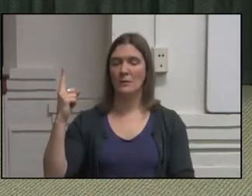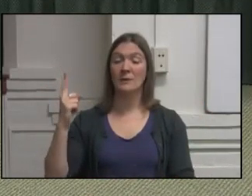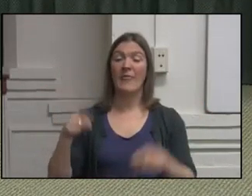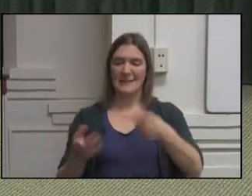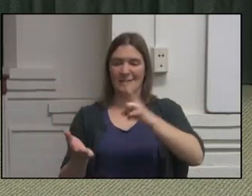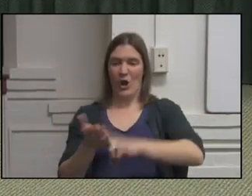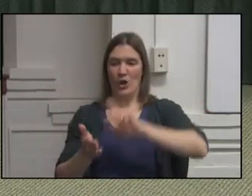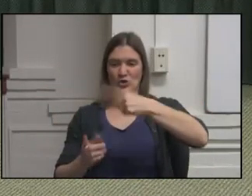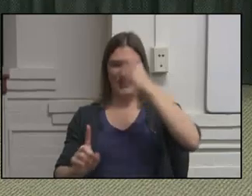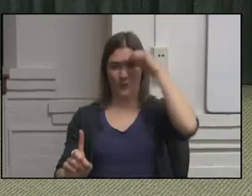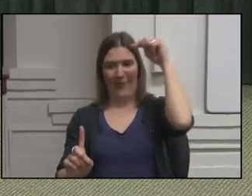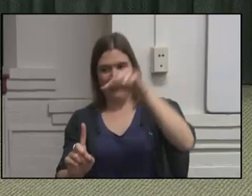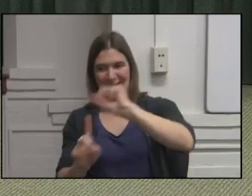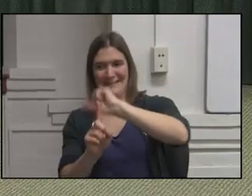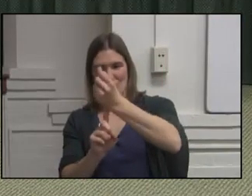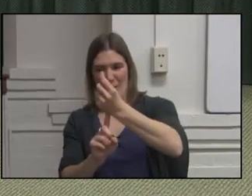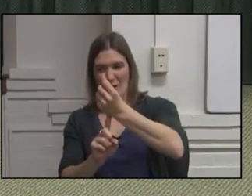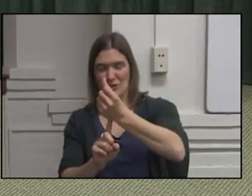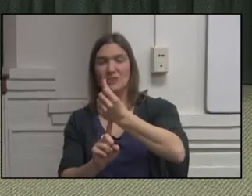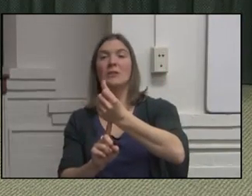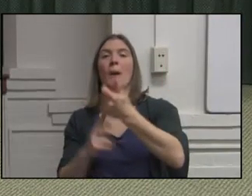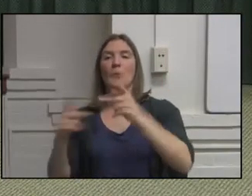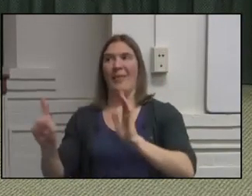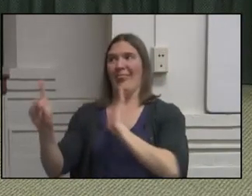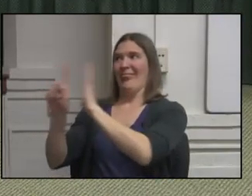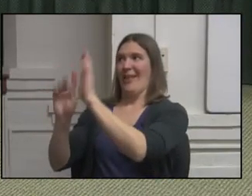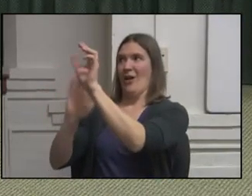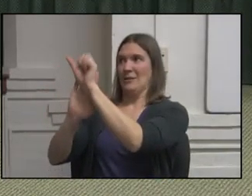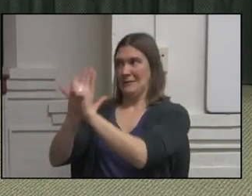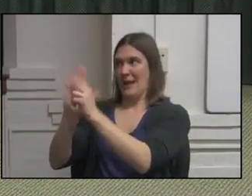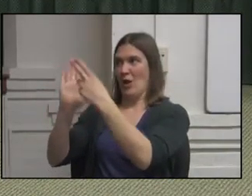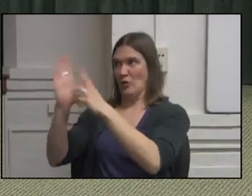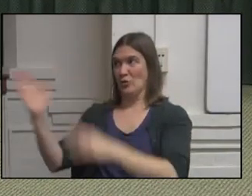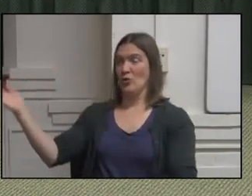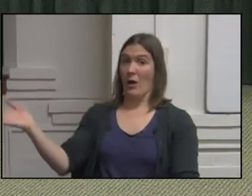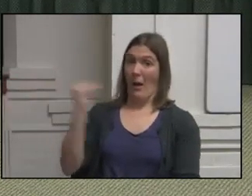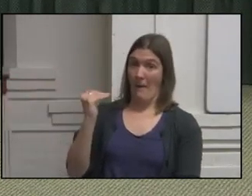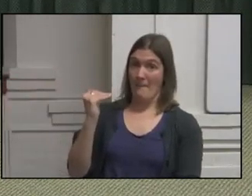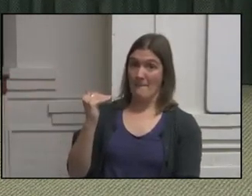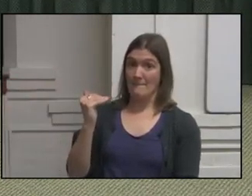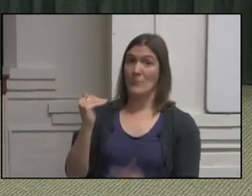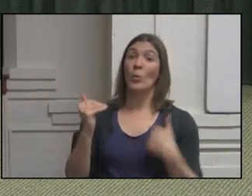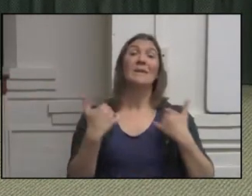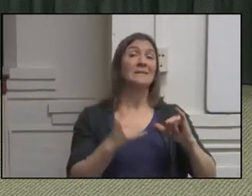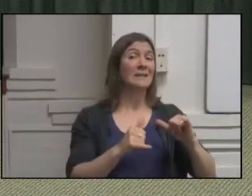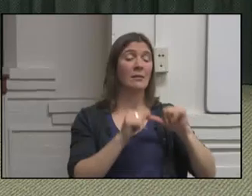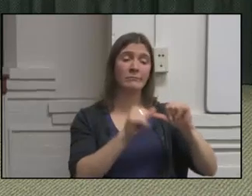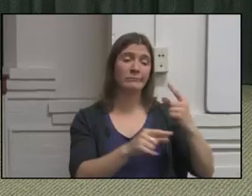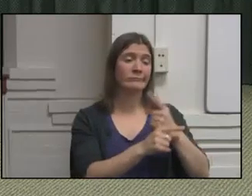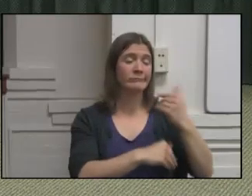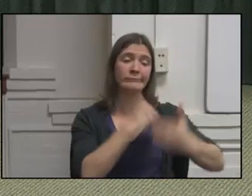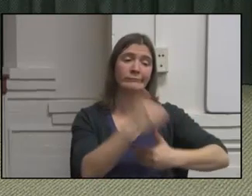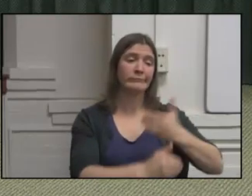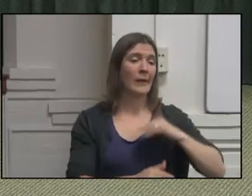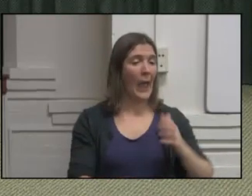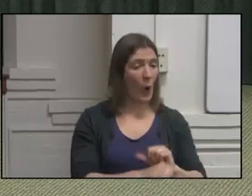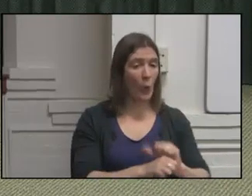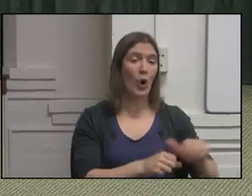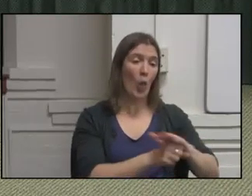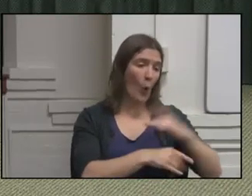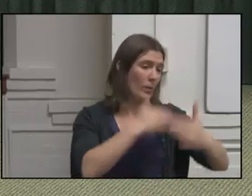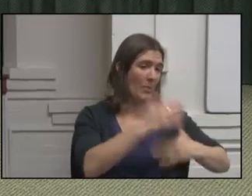contract with the state's contractor for this particular piece of work. We'll still be operating as we continue on with our brownfields work